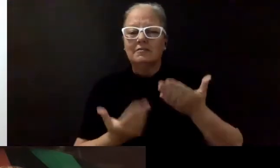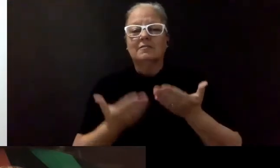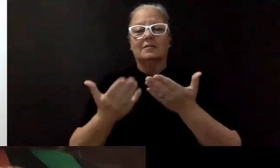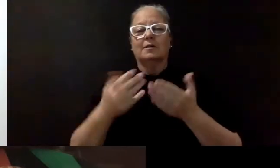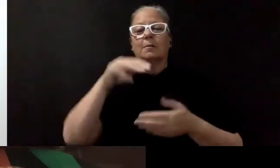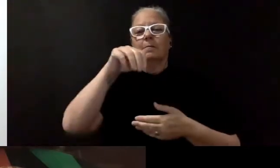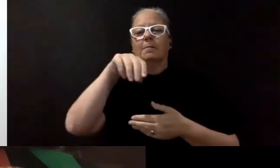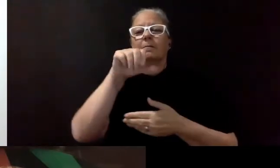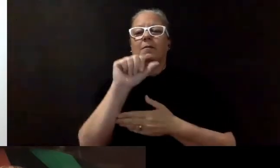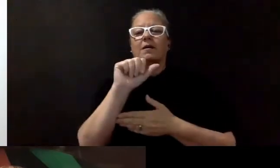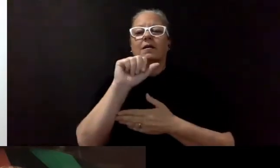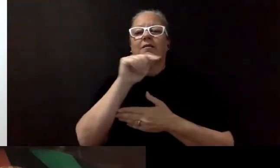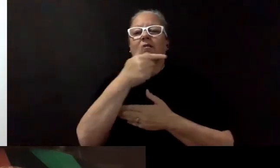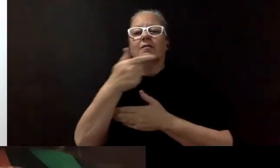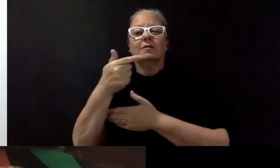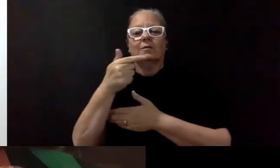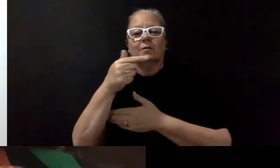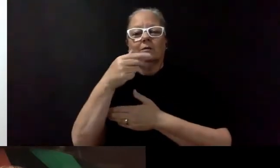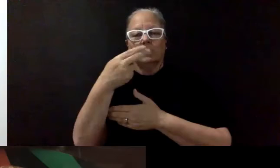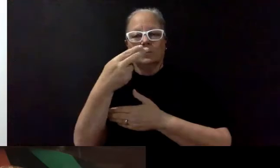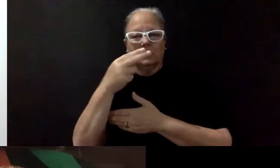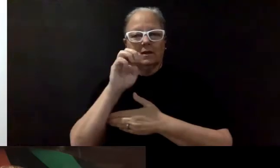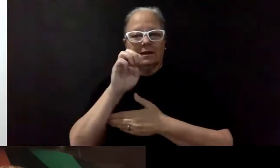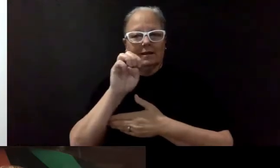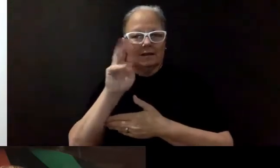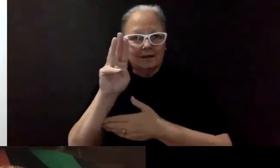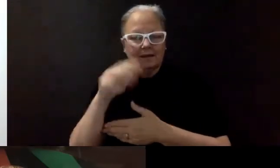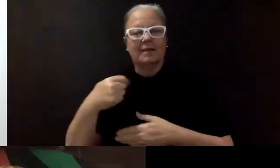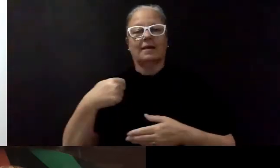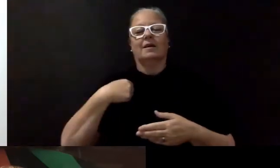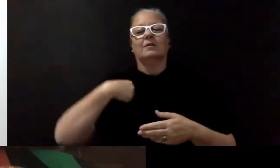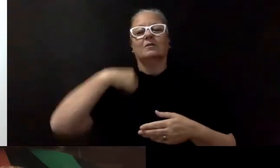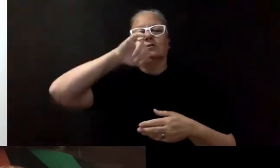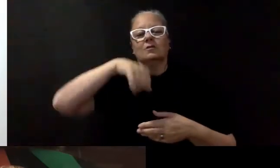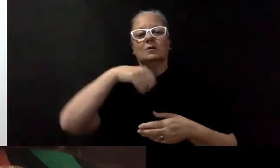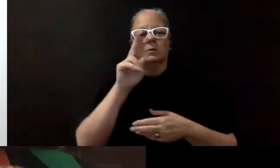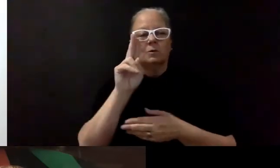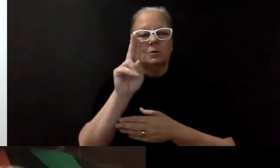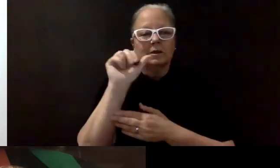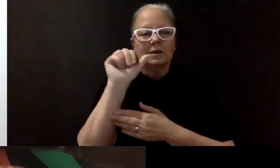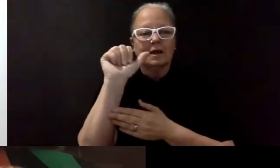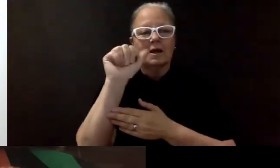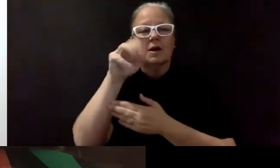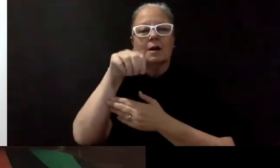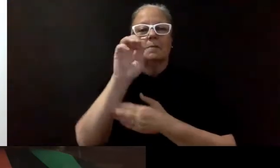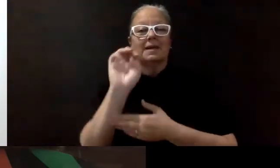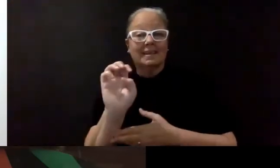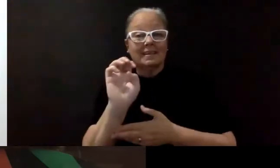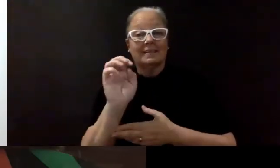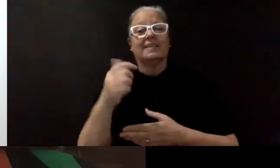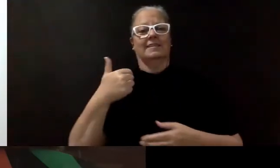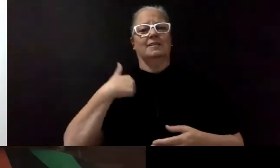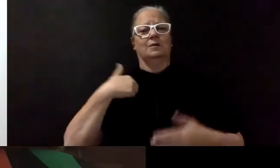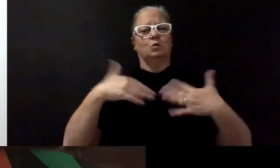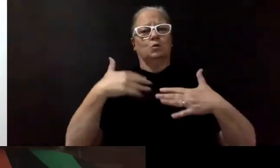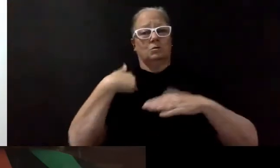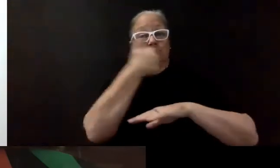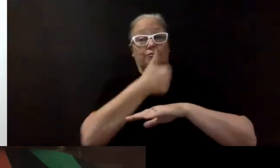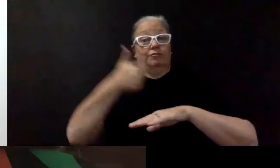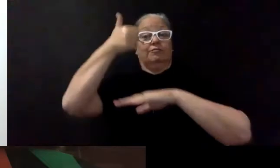Goldsworthy. My name is Jaume Gomila. I'm a cultural manager, and today I will be your